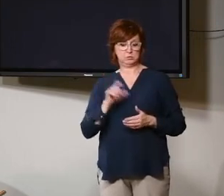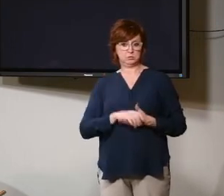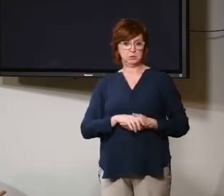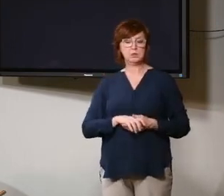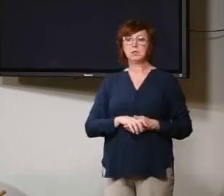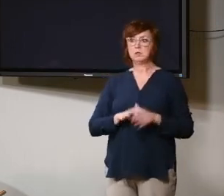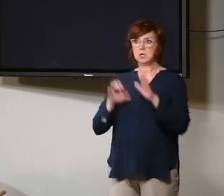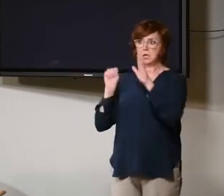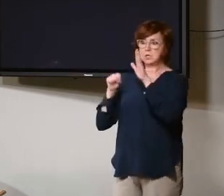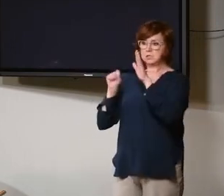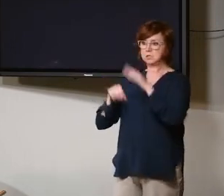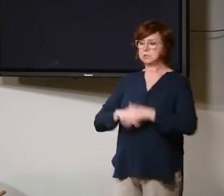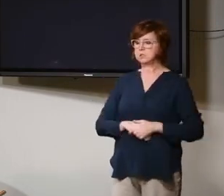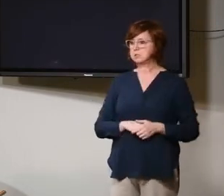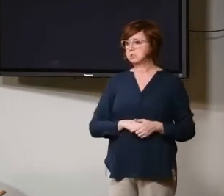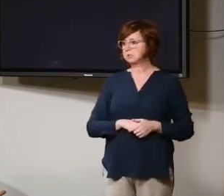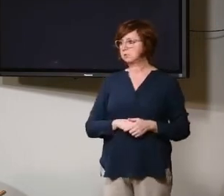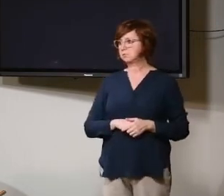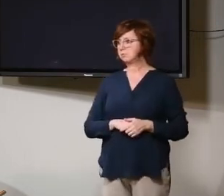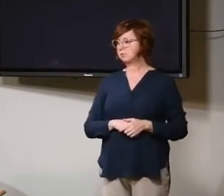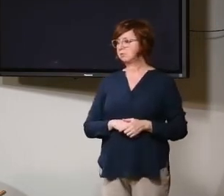West Central communities.